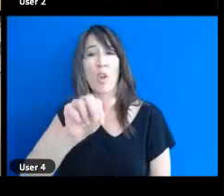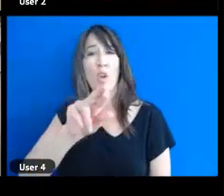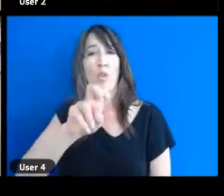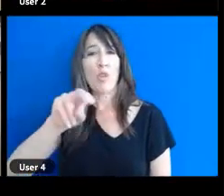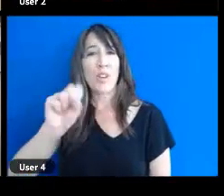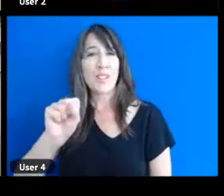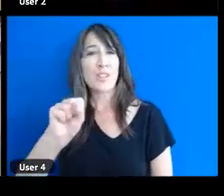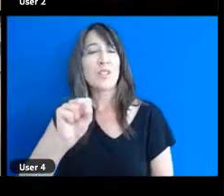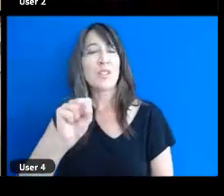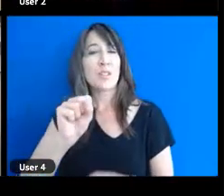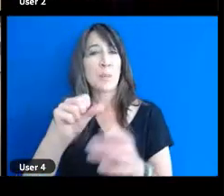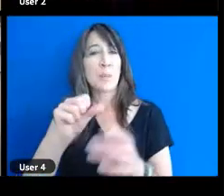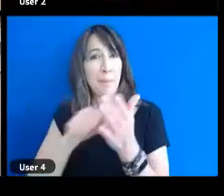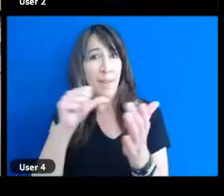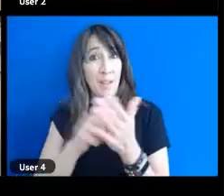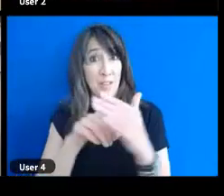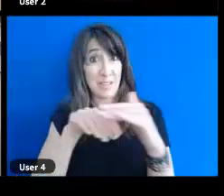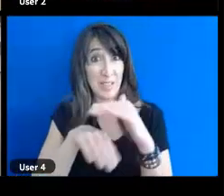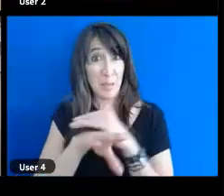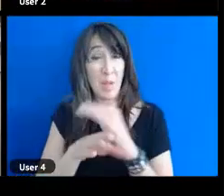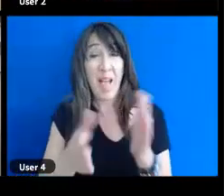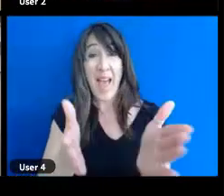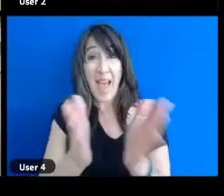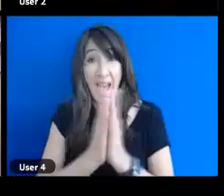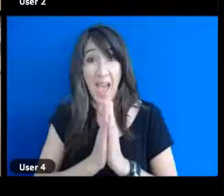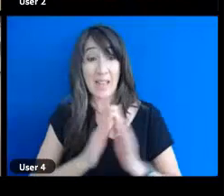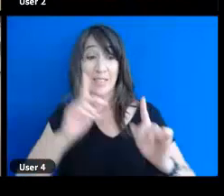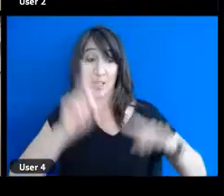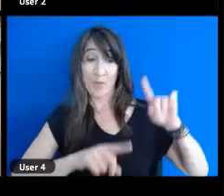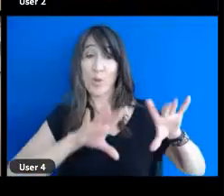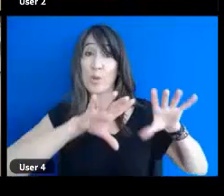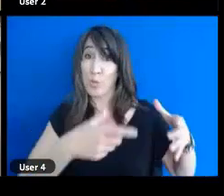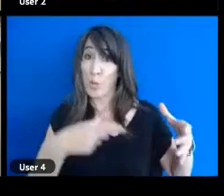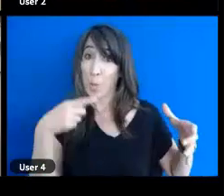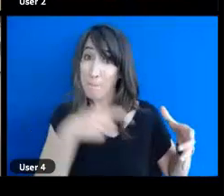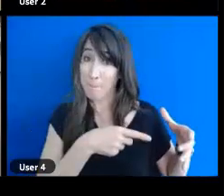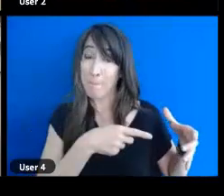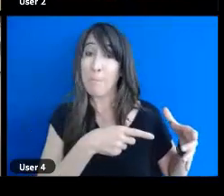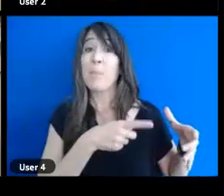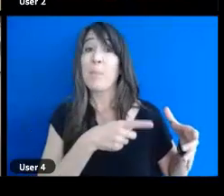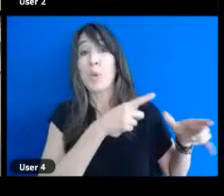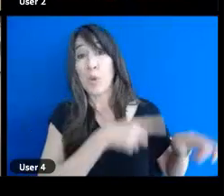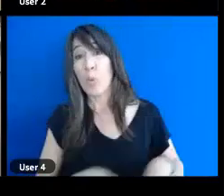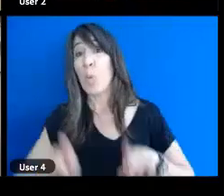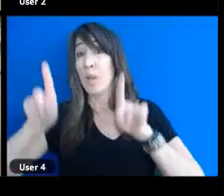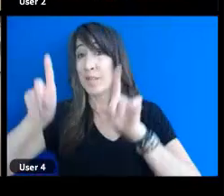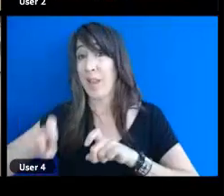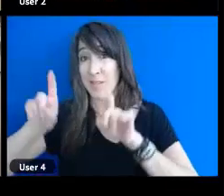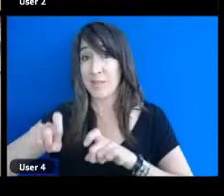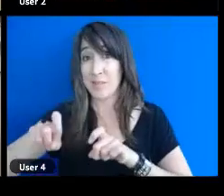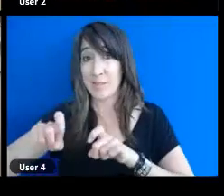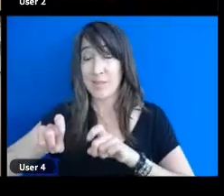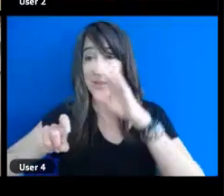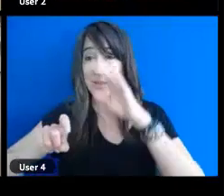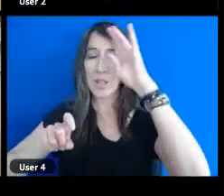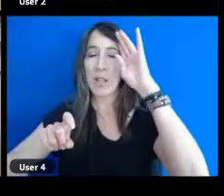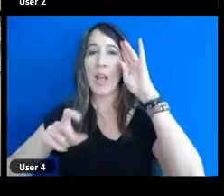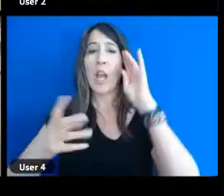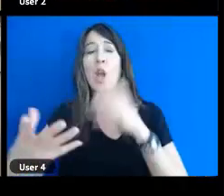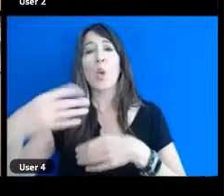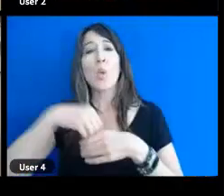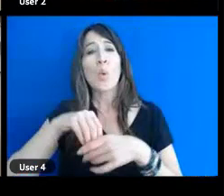If you're not sure if your website or your careers page on your website is accessible, ask a diverse group of